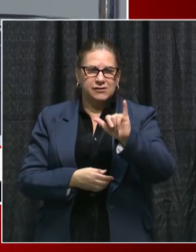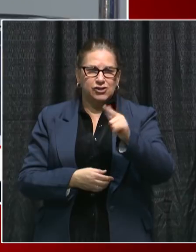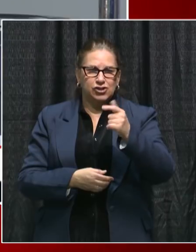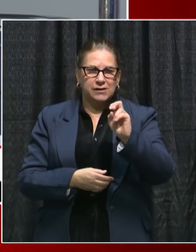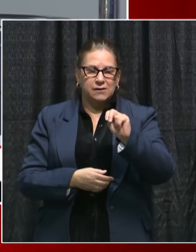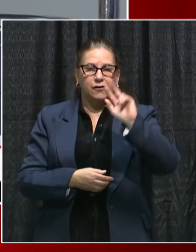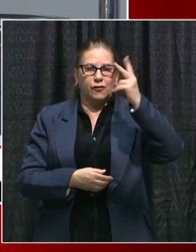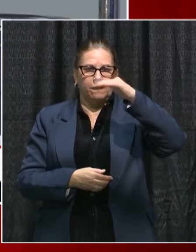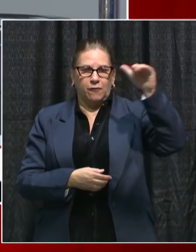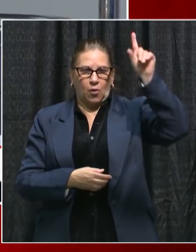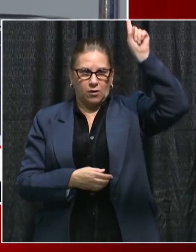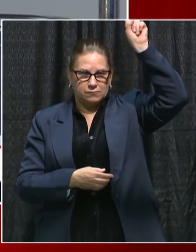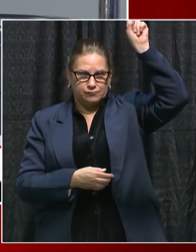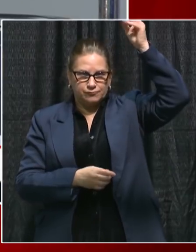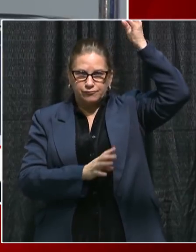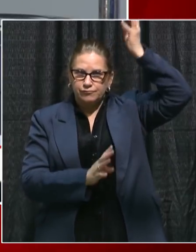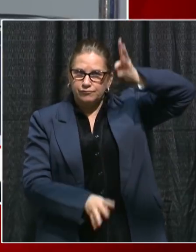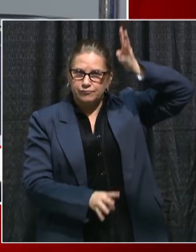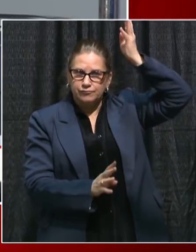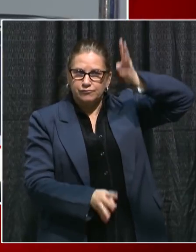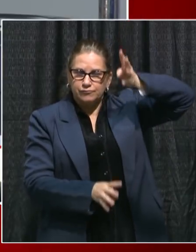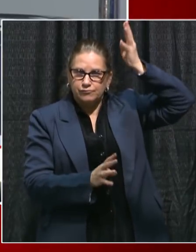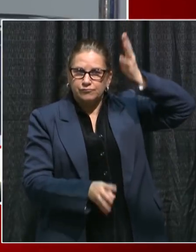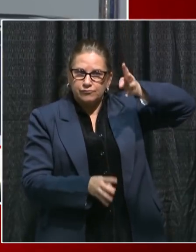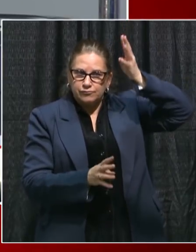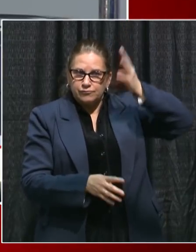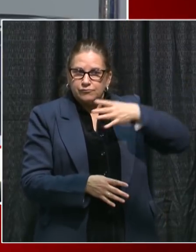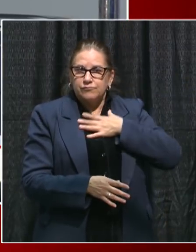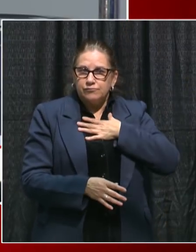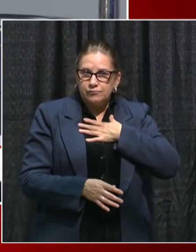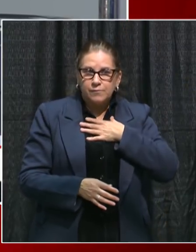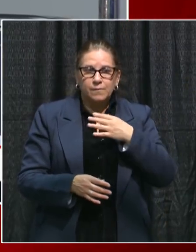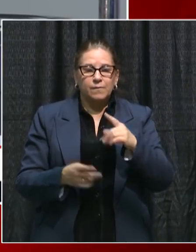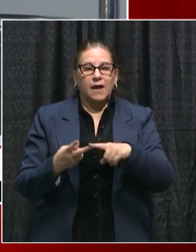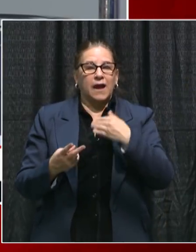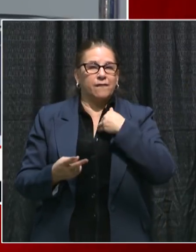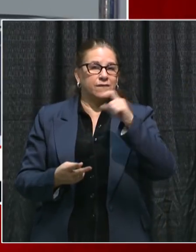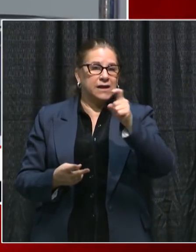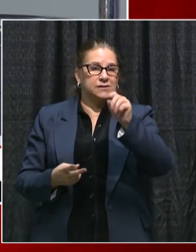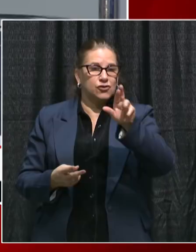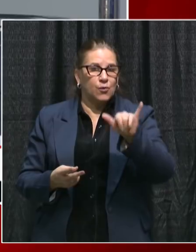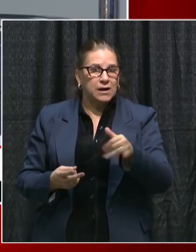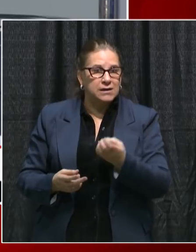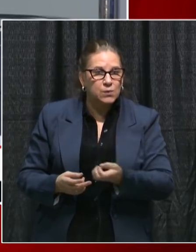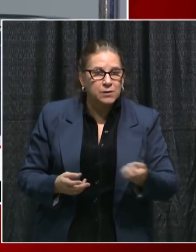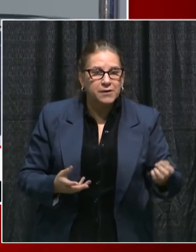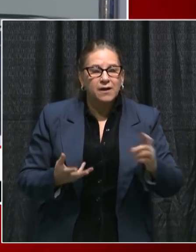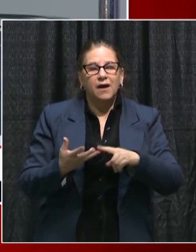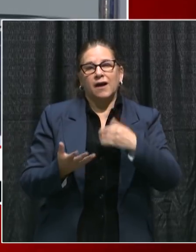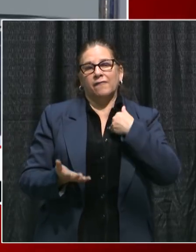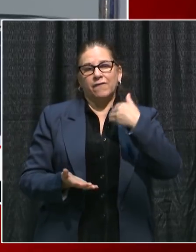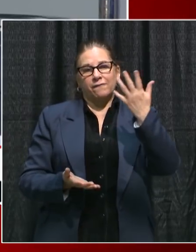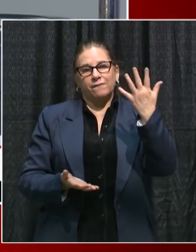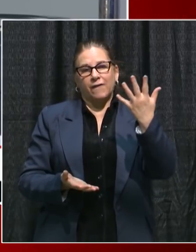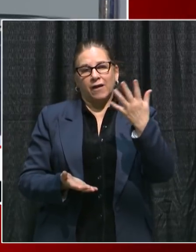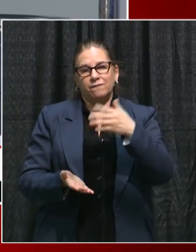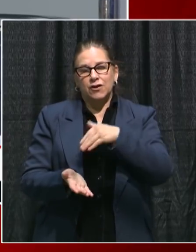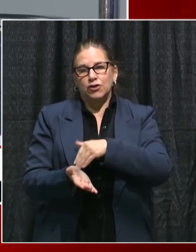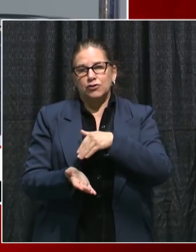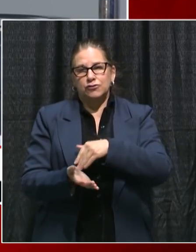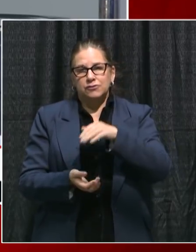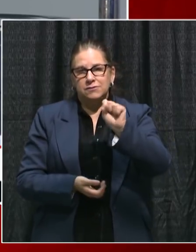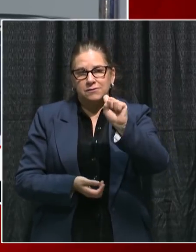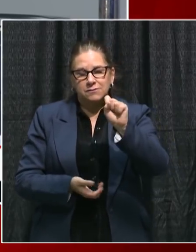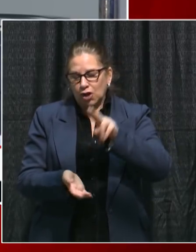rooms to be able to store the x-ray equipment, 5 big nurses stations, but we also built 11 augmentation nurses stations if